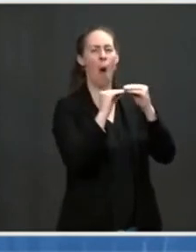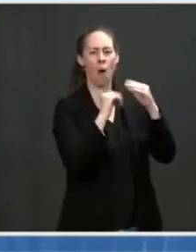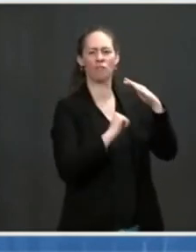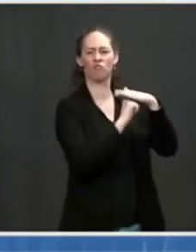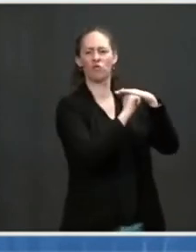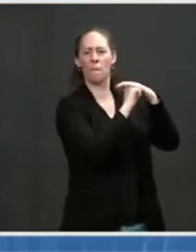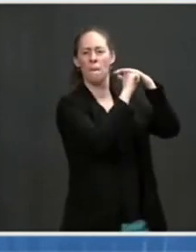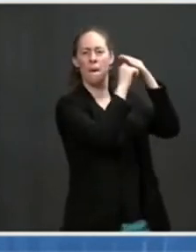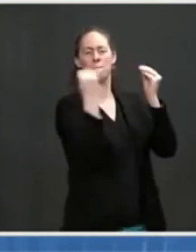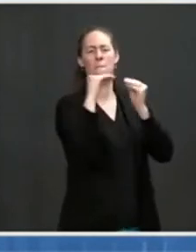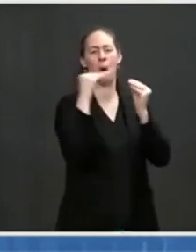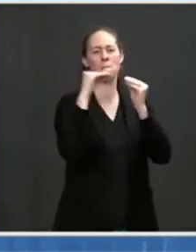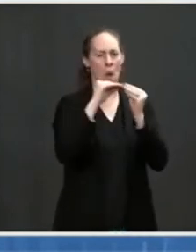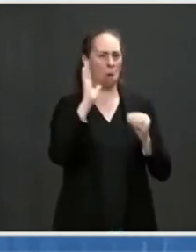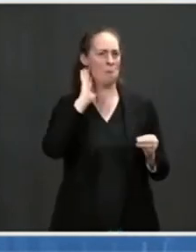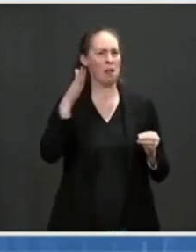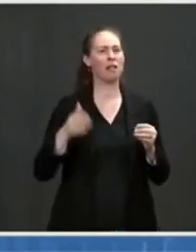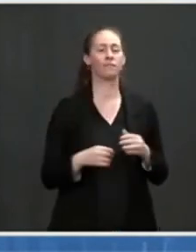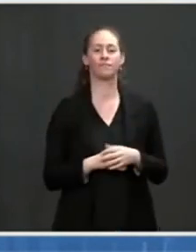Next question.